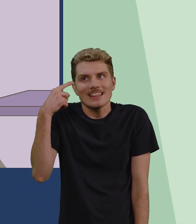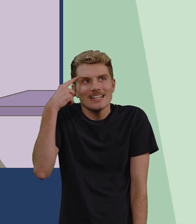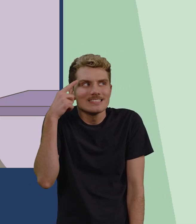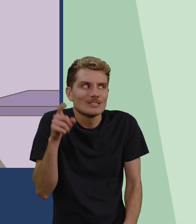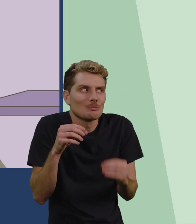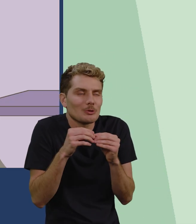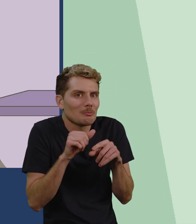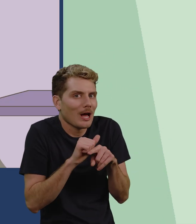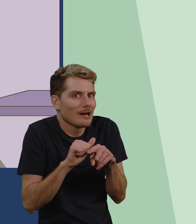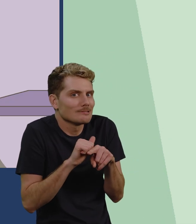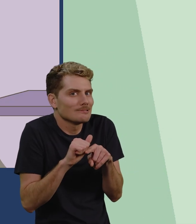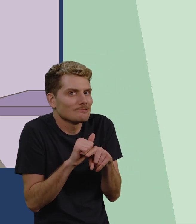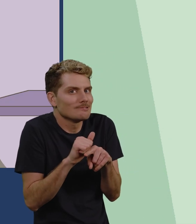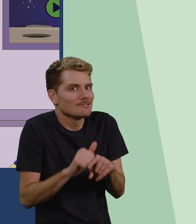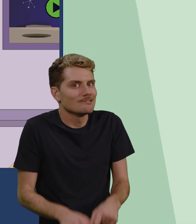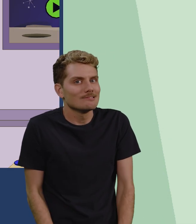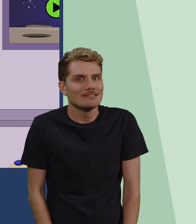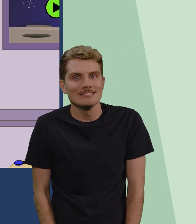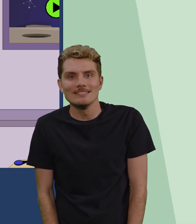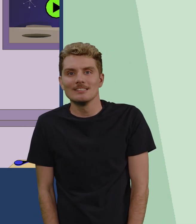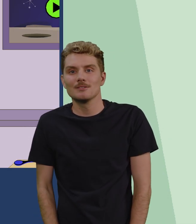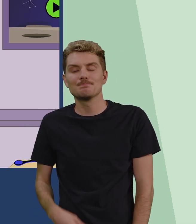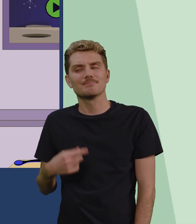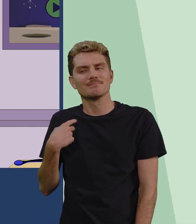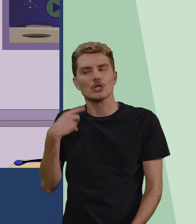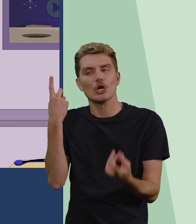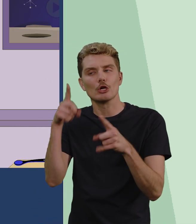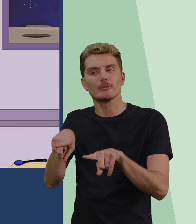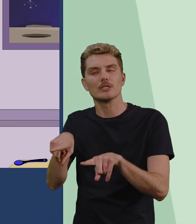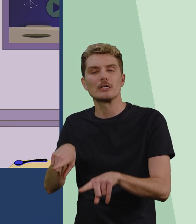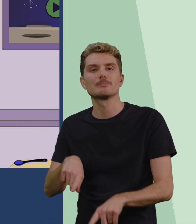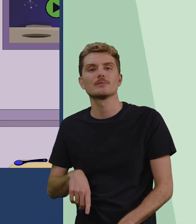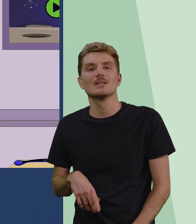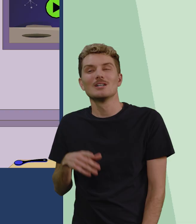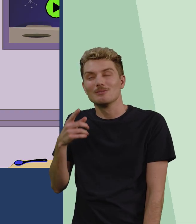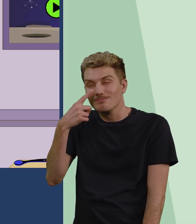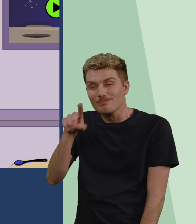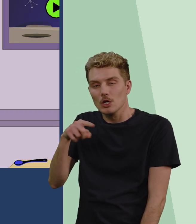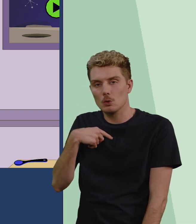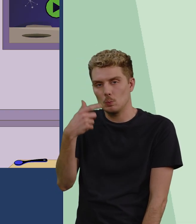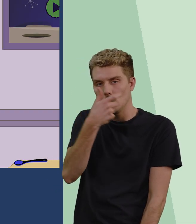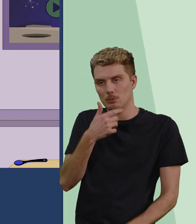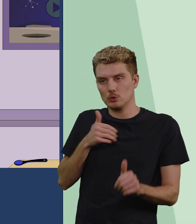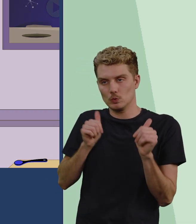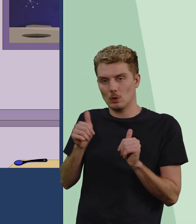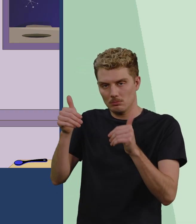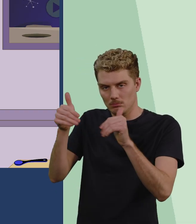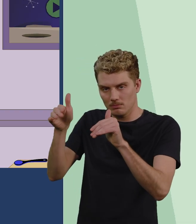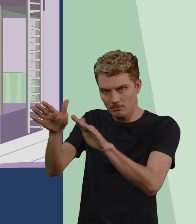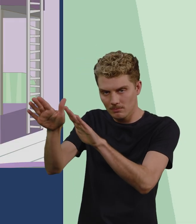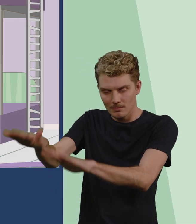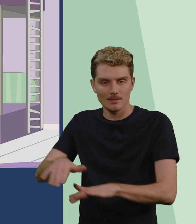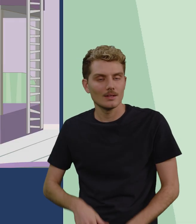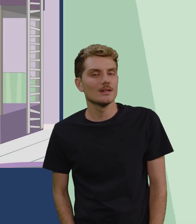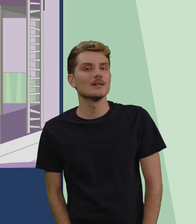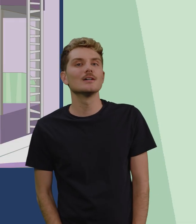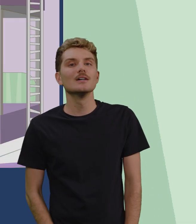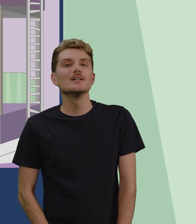I think he needs more practice. I concur. If you don't mind, I'm about to watch my